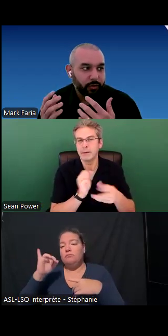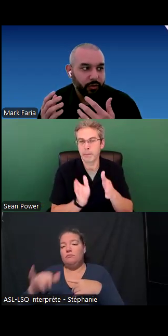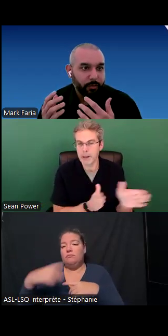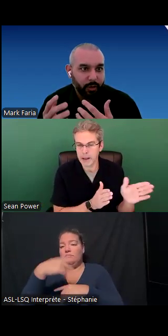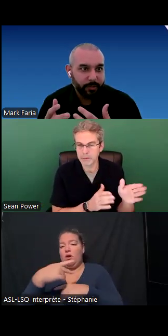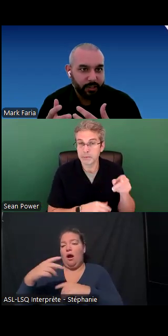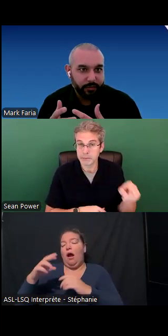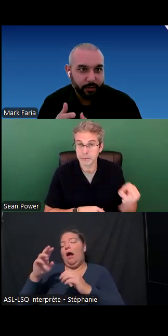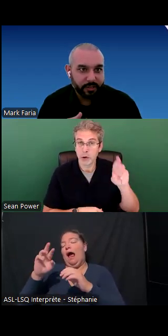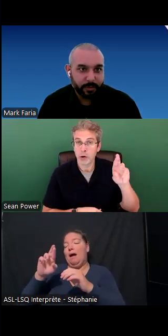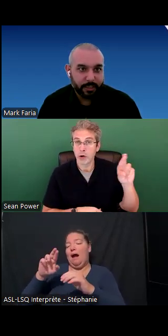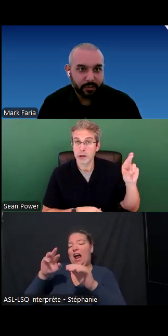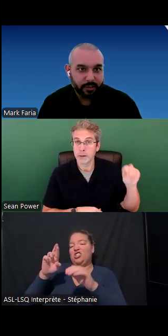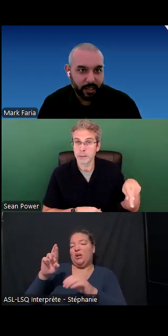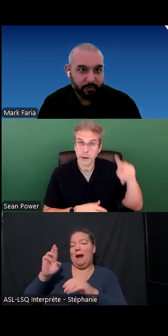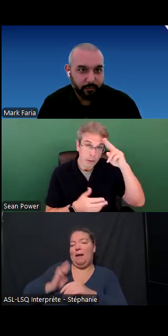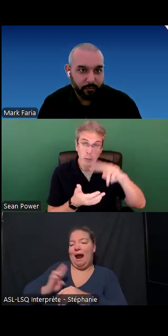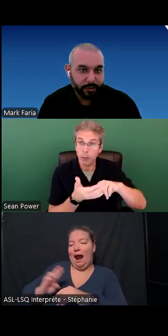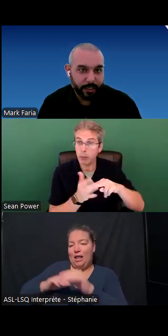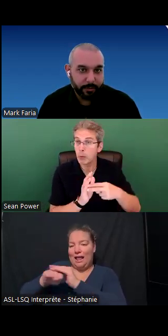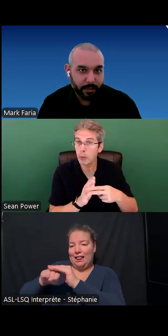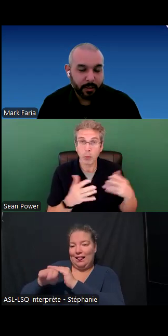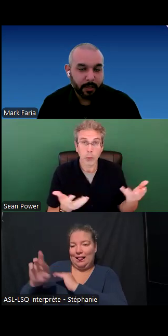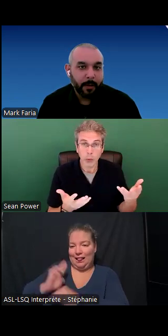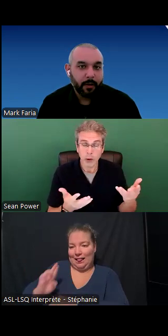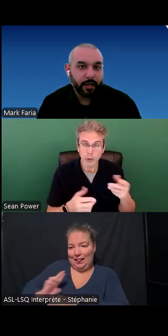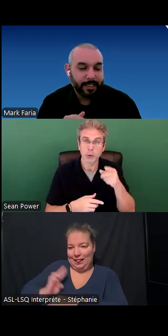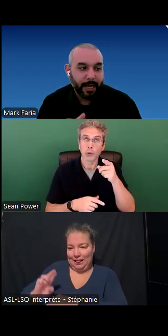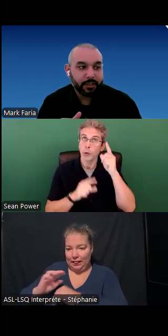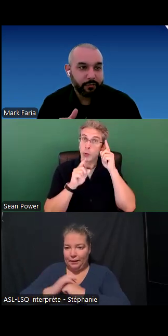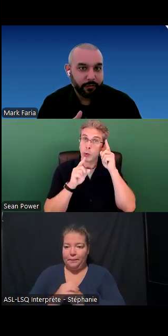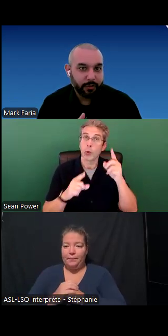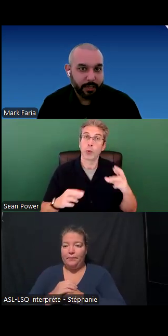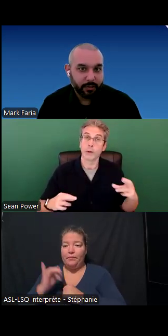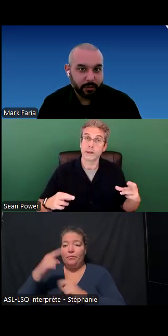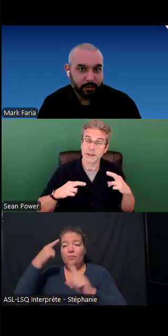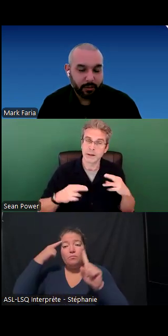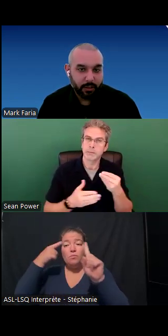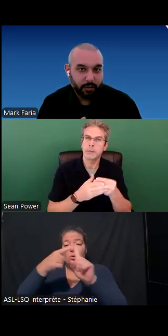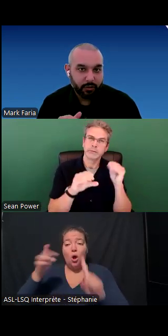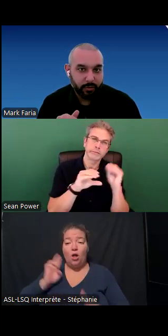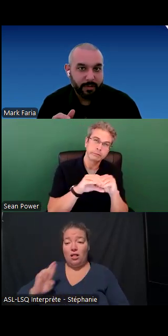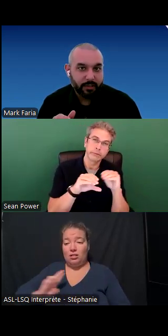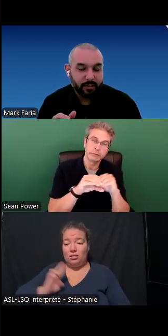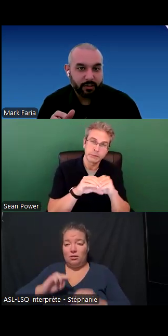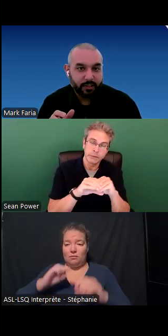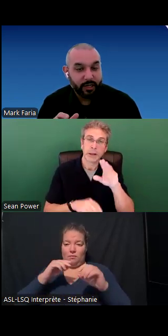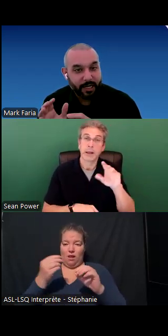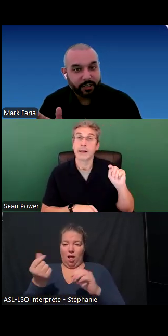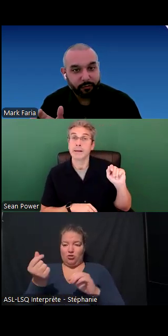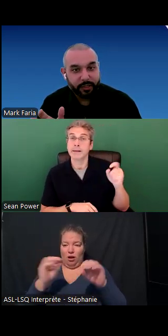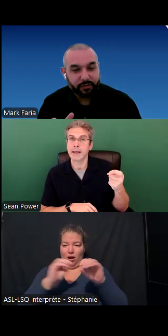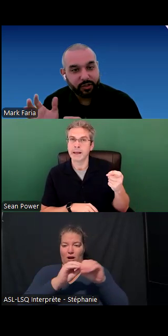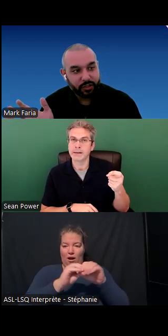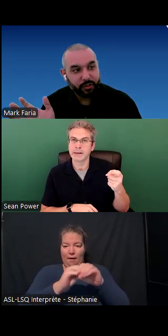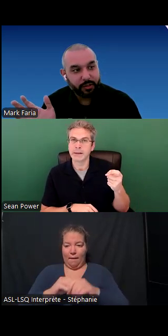So, the purpose of an RSP is to save for retirement on a tax deferred basis. So, what that means is it's not